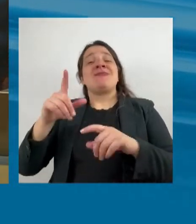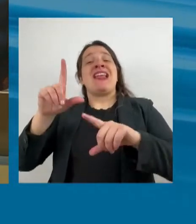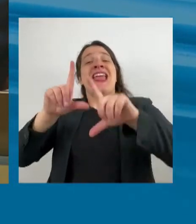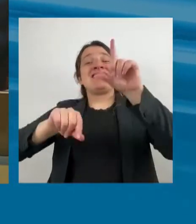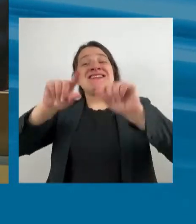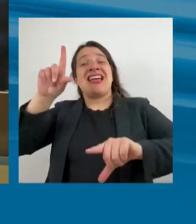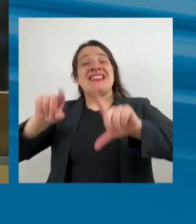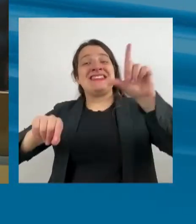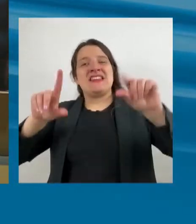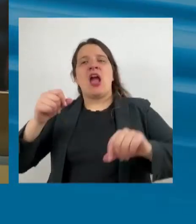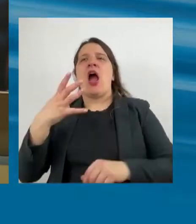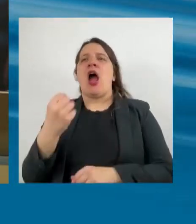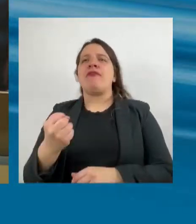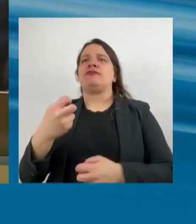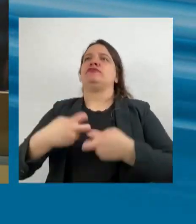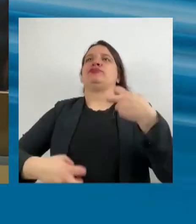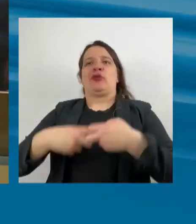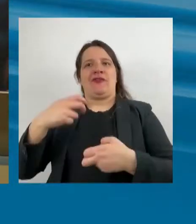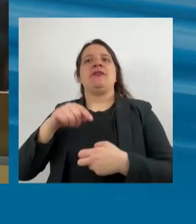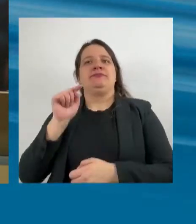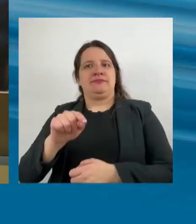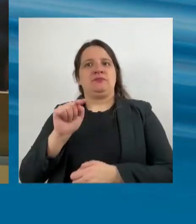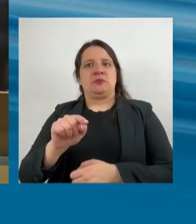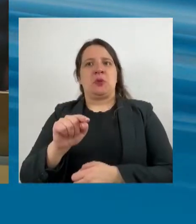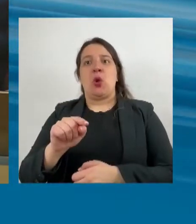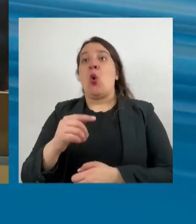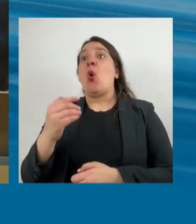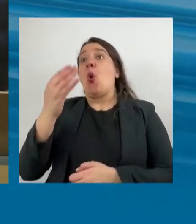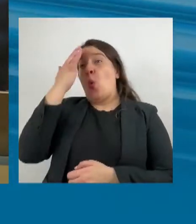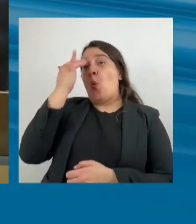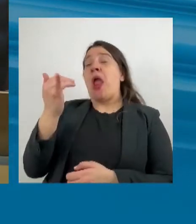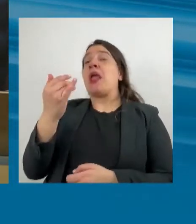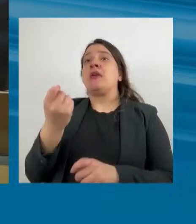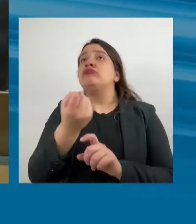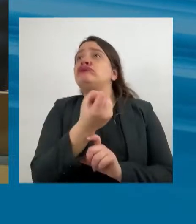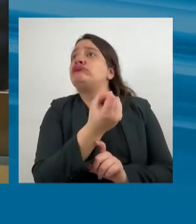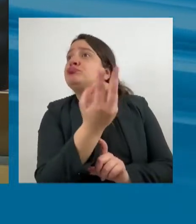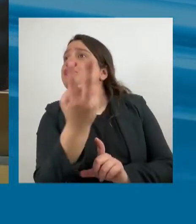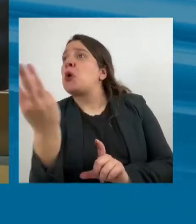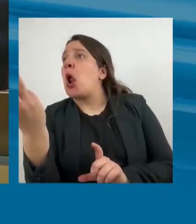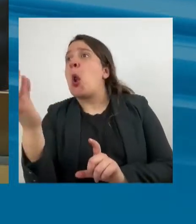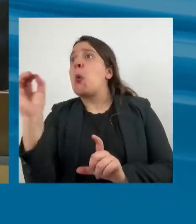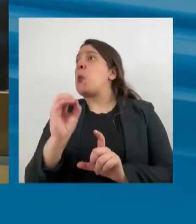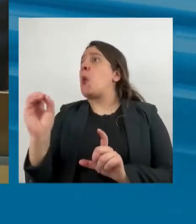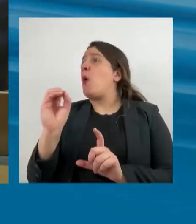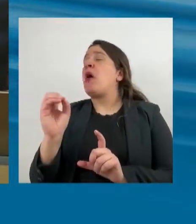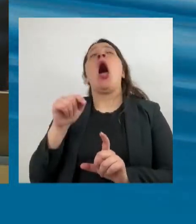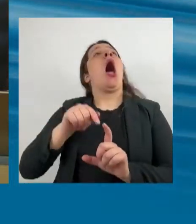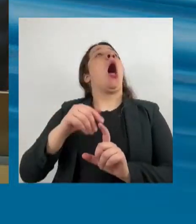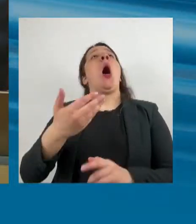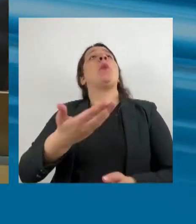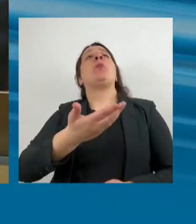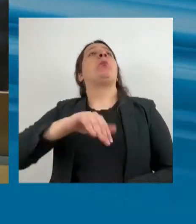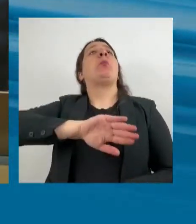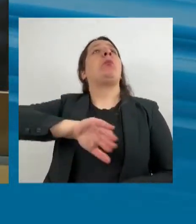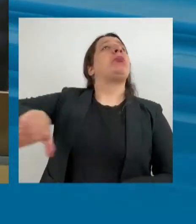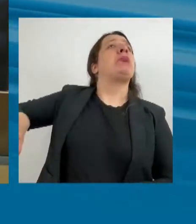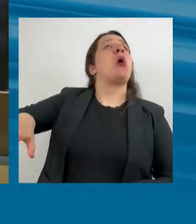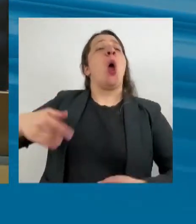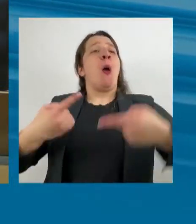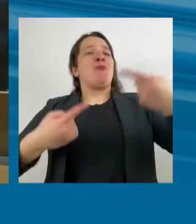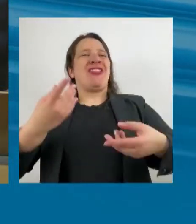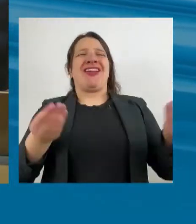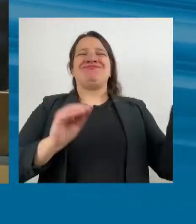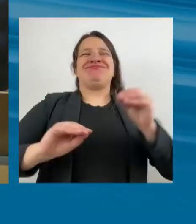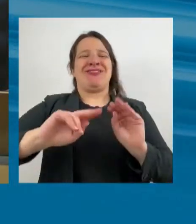is one of the most severe ways of discriminating, because if what cannot be counted does not exist, and it's not a